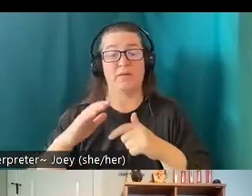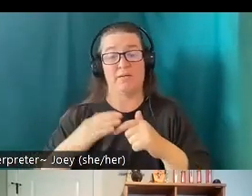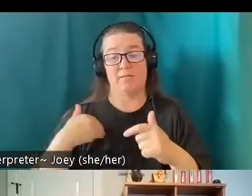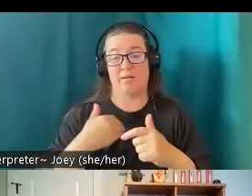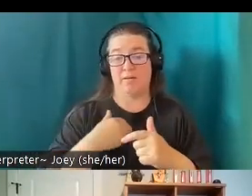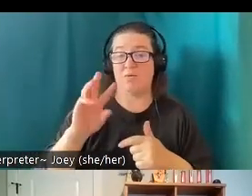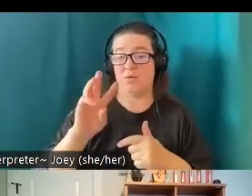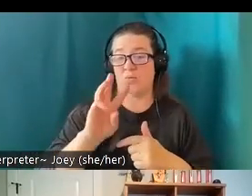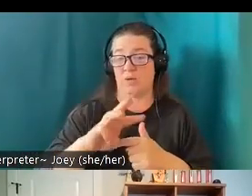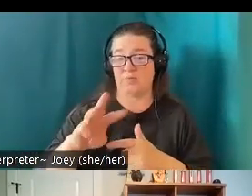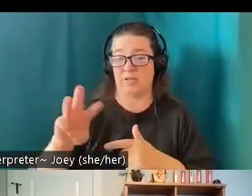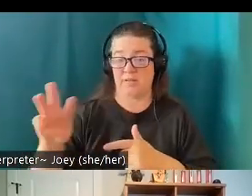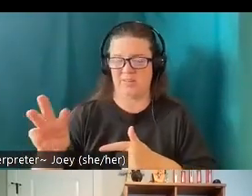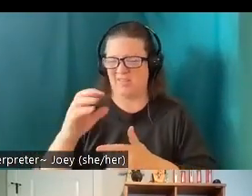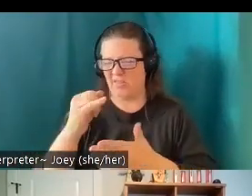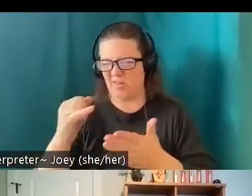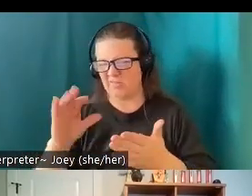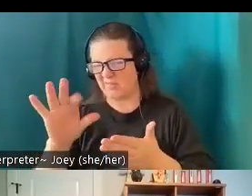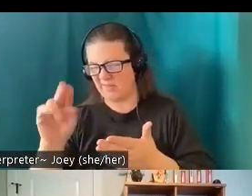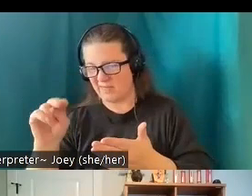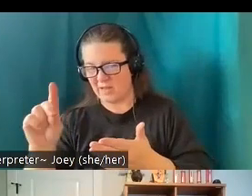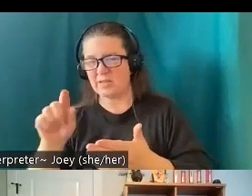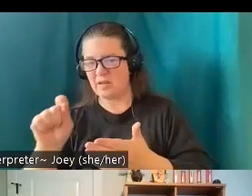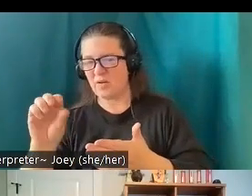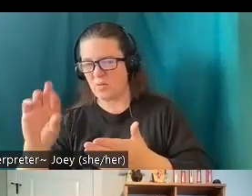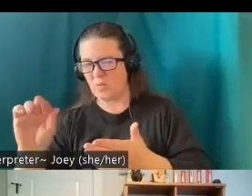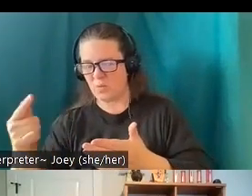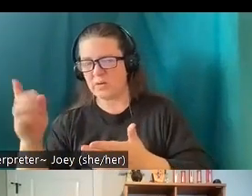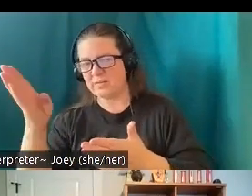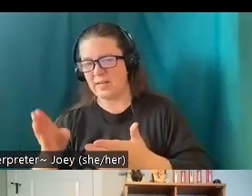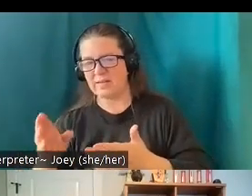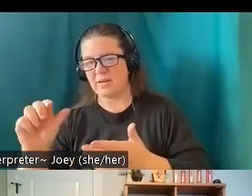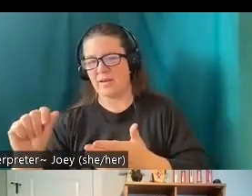artsfund.org/accelerator. And if you have specific questions, please email us at